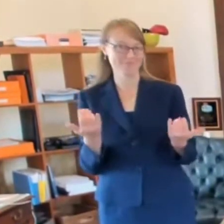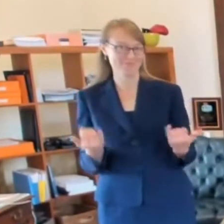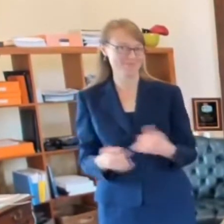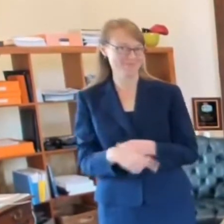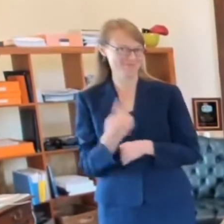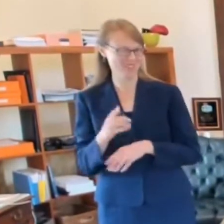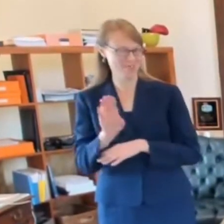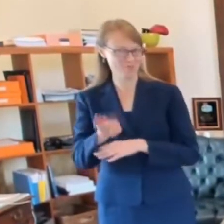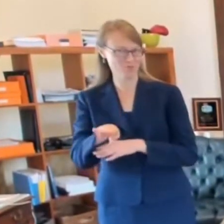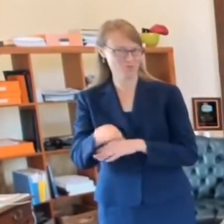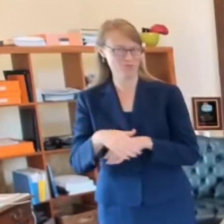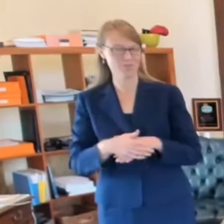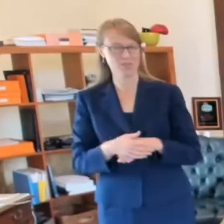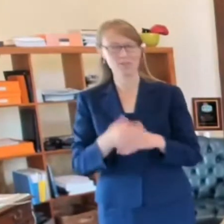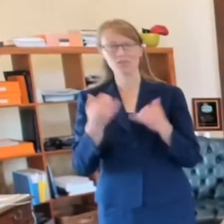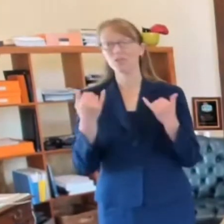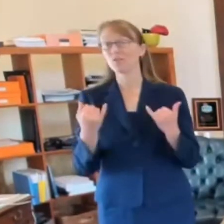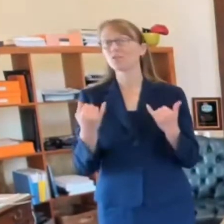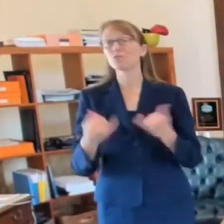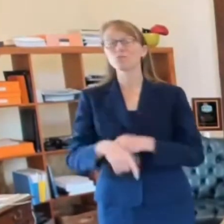talking a lot about COVID